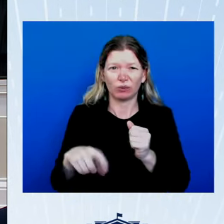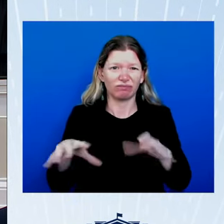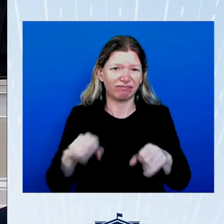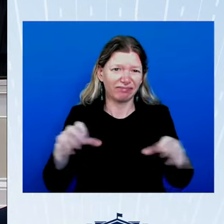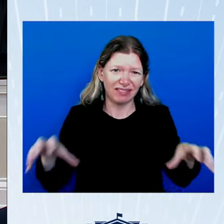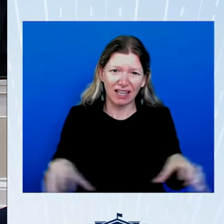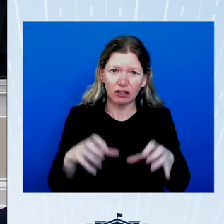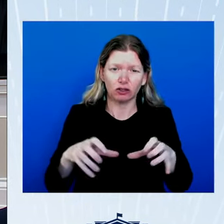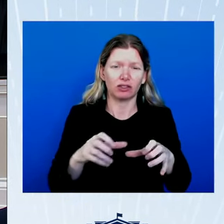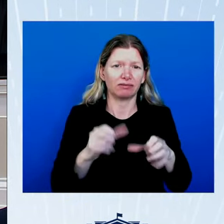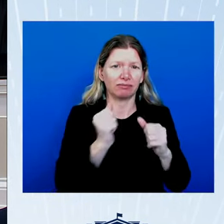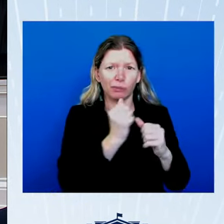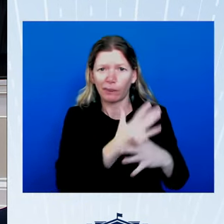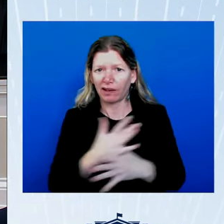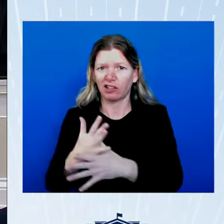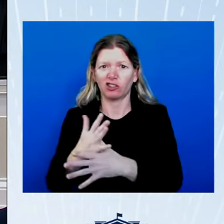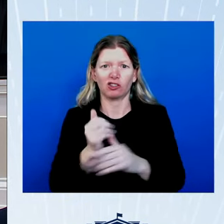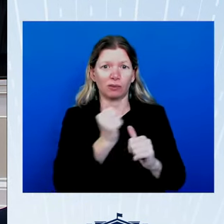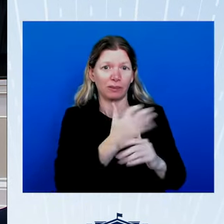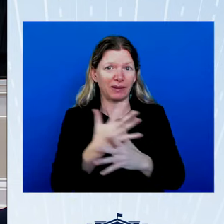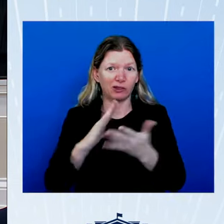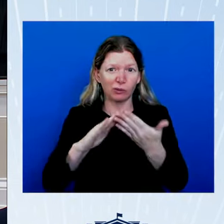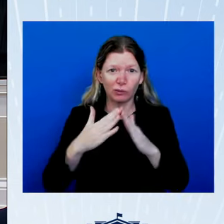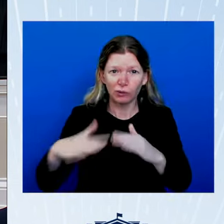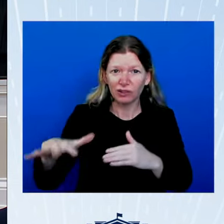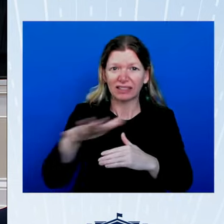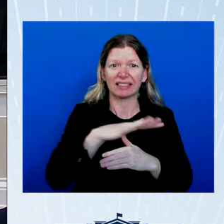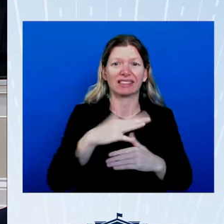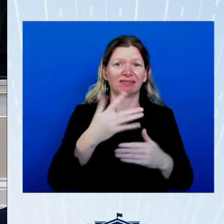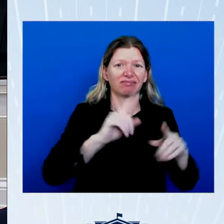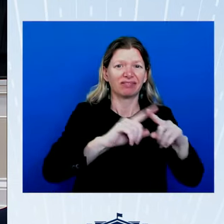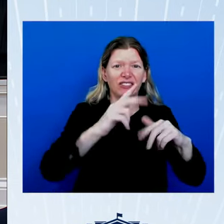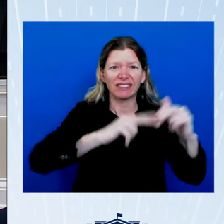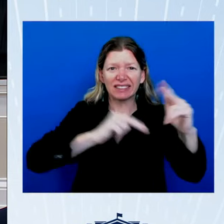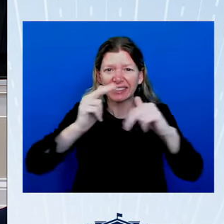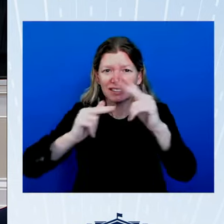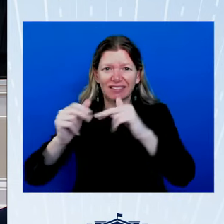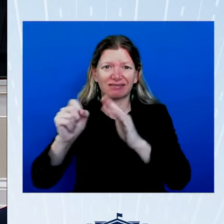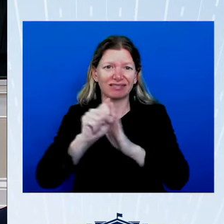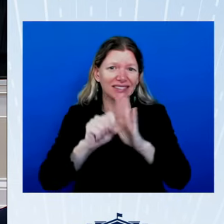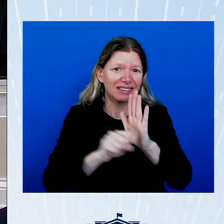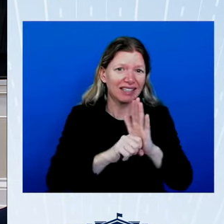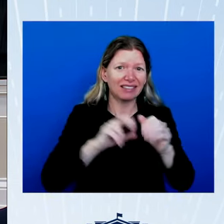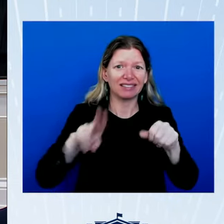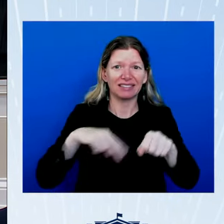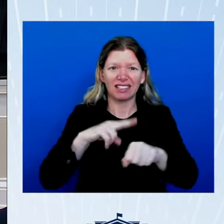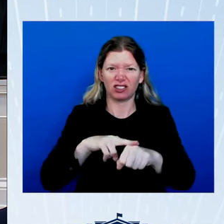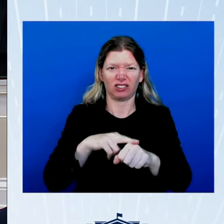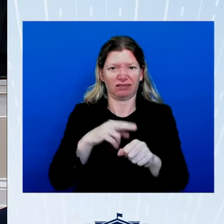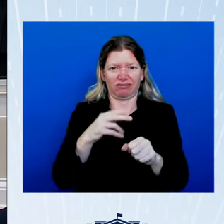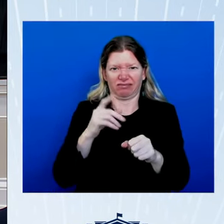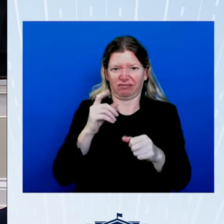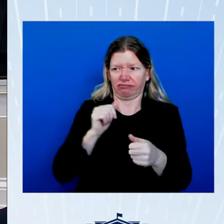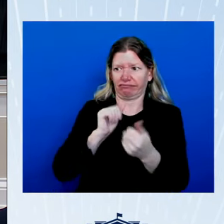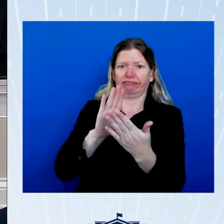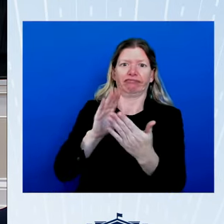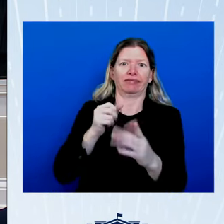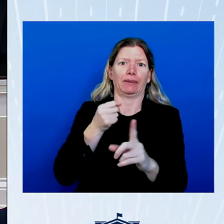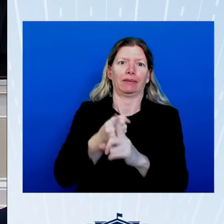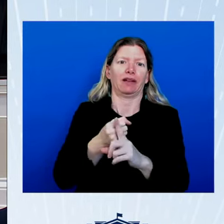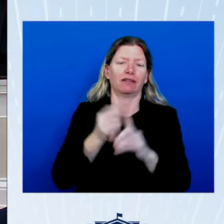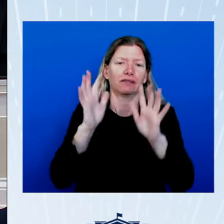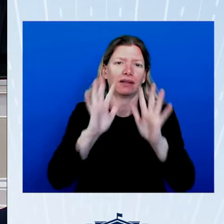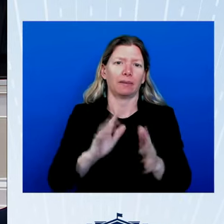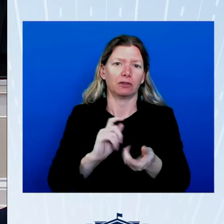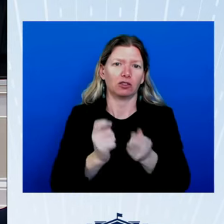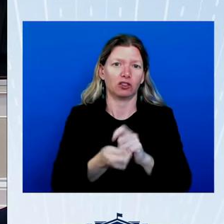change. And as I was pointing, we're both pointing out, there is funding to do that through the IRA. There is funding through the Inflation Reduction Act